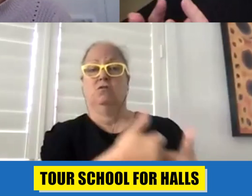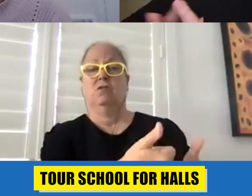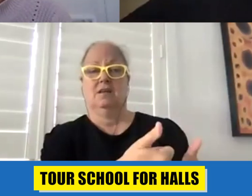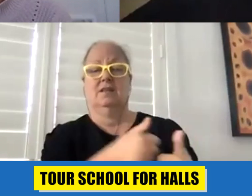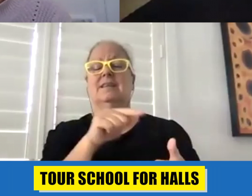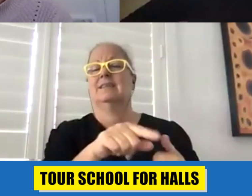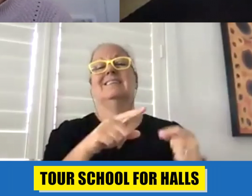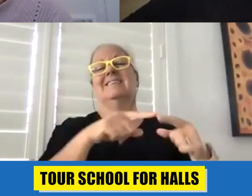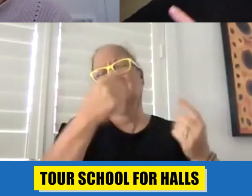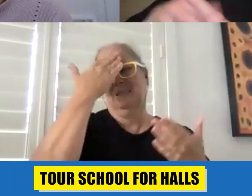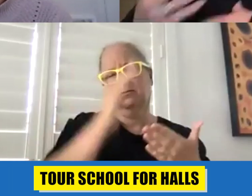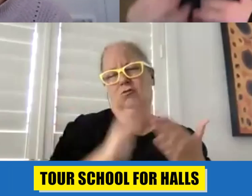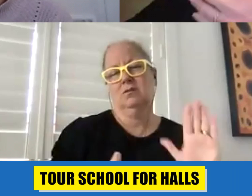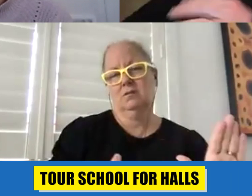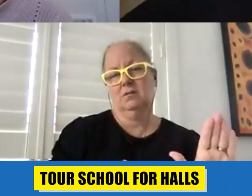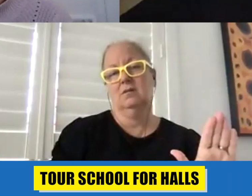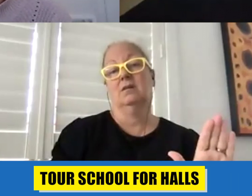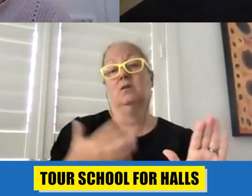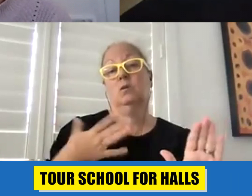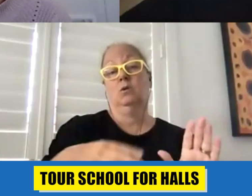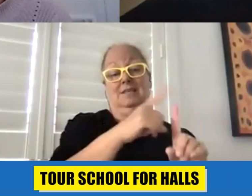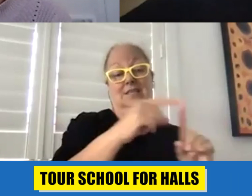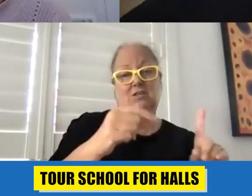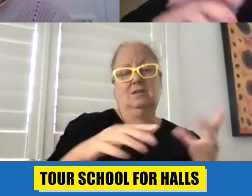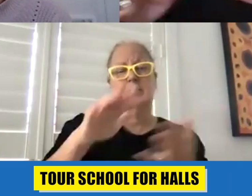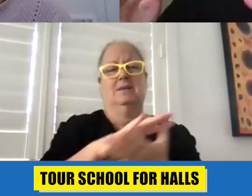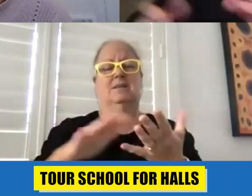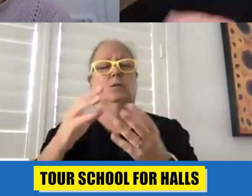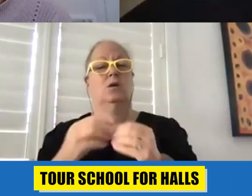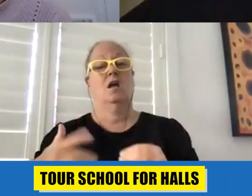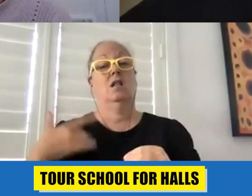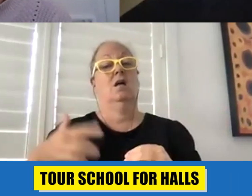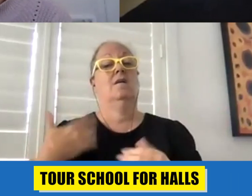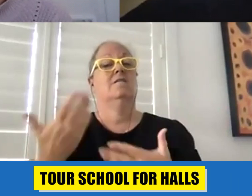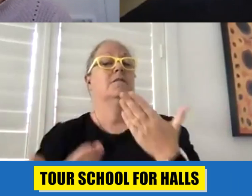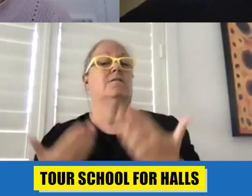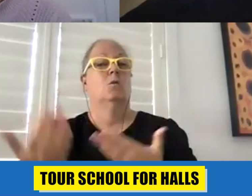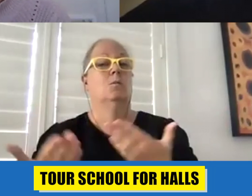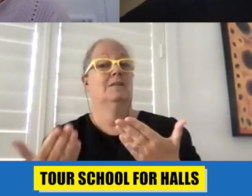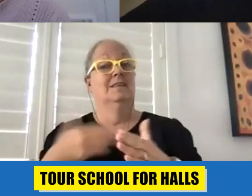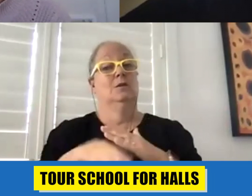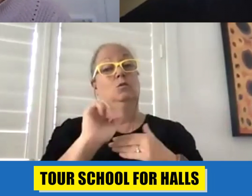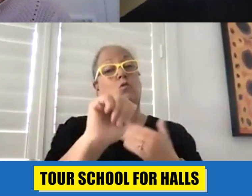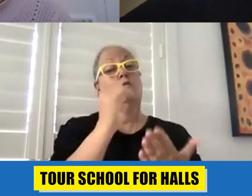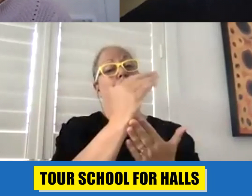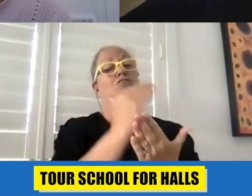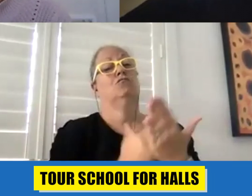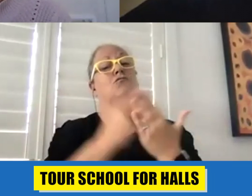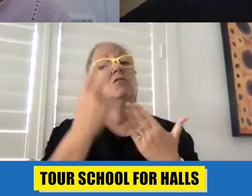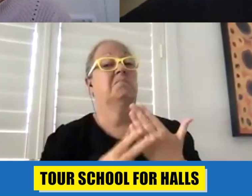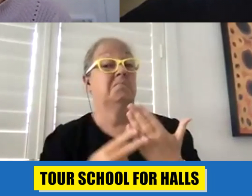different experience, but mixing digital in with live performance as part of your overall programming might be a good way to